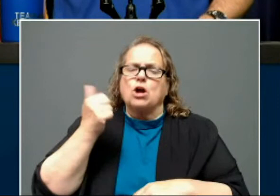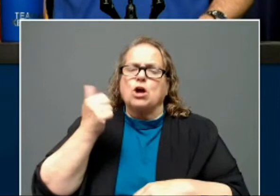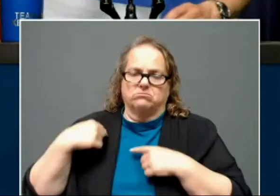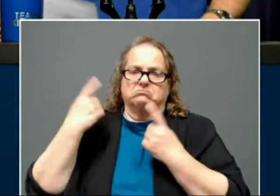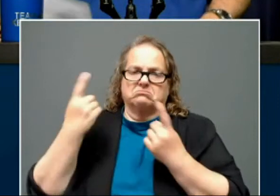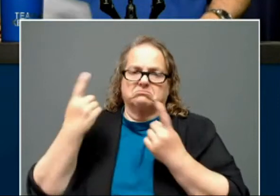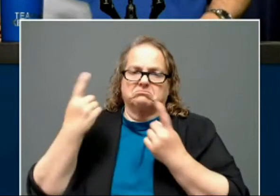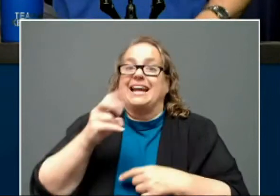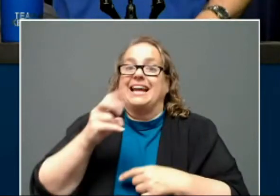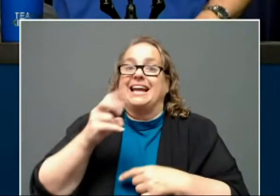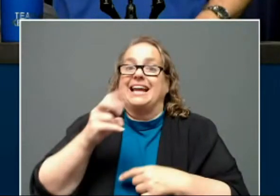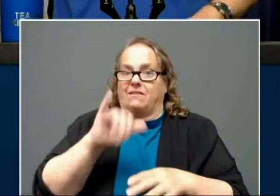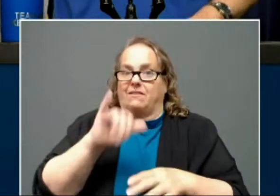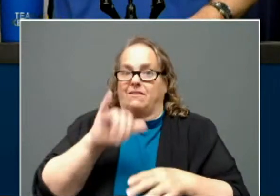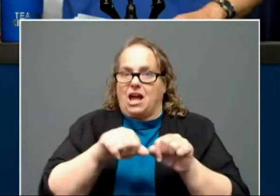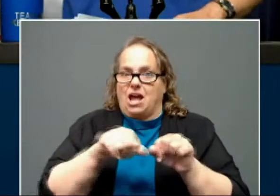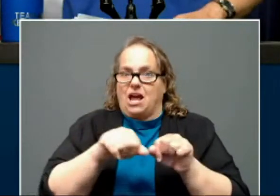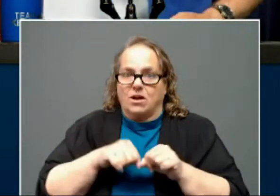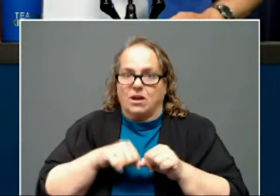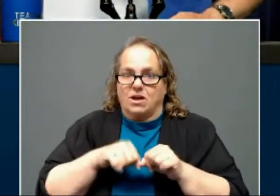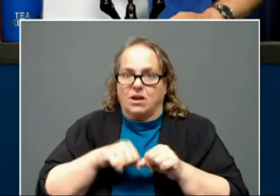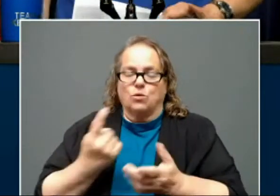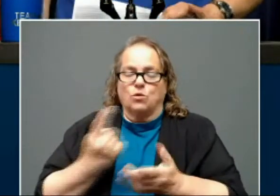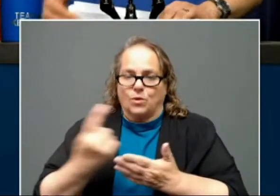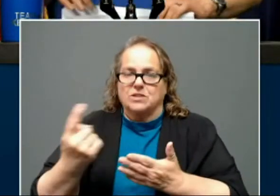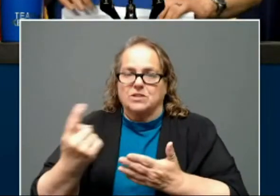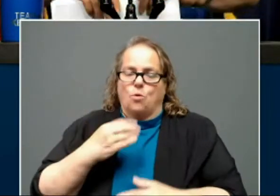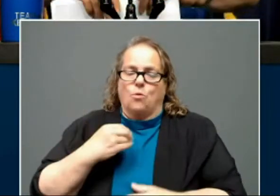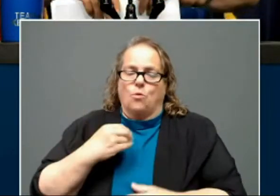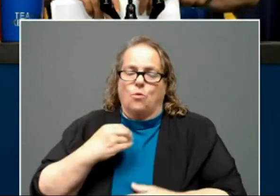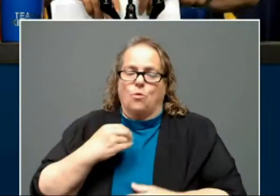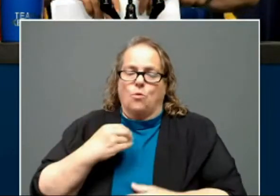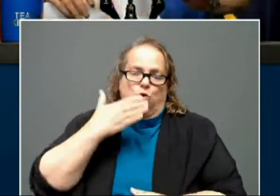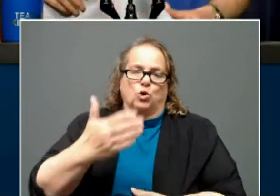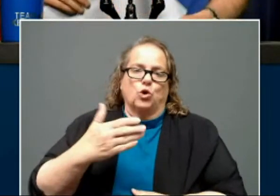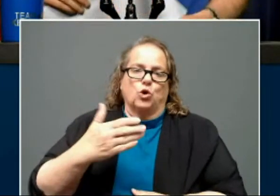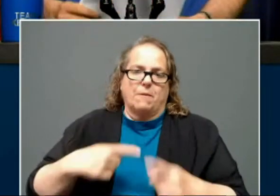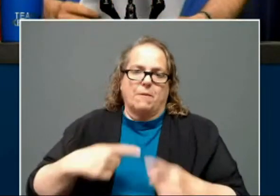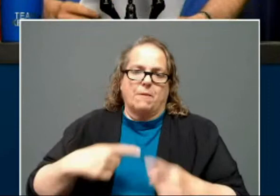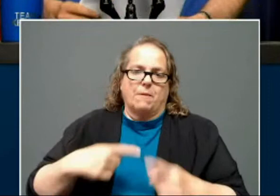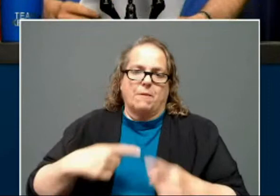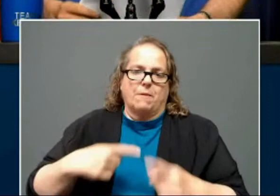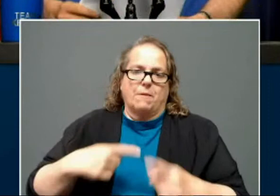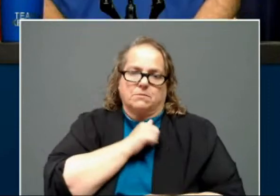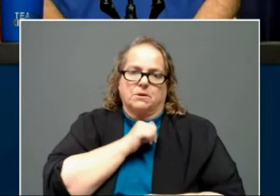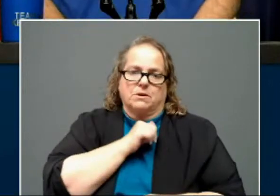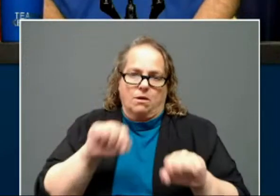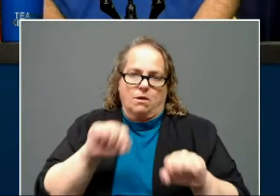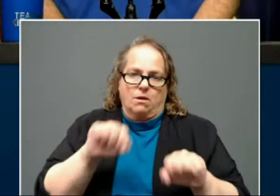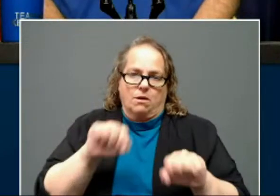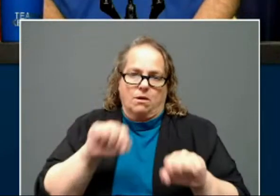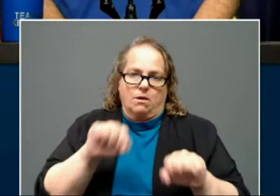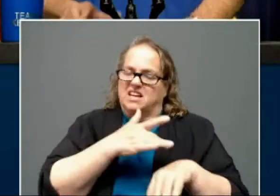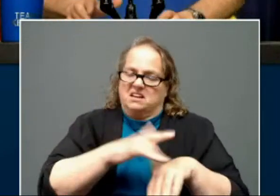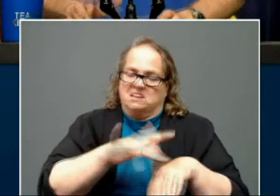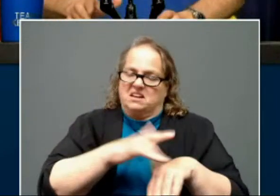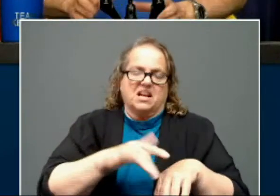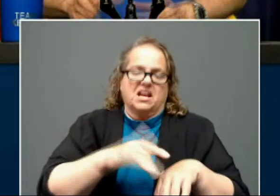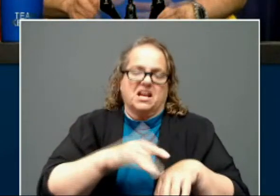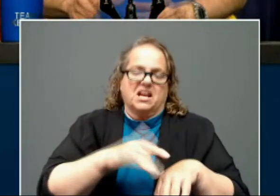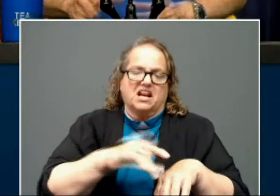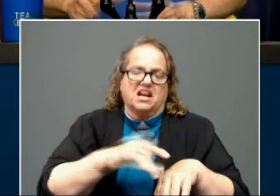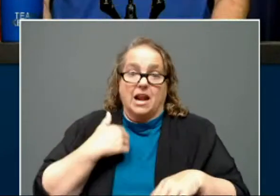in a number of weeks. So we feel very good about our hospital capacity. And I will say that I hope that